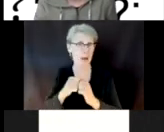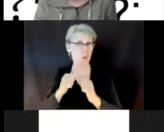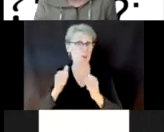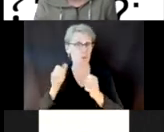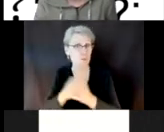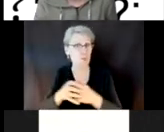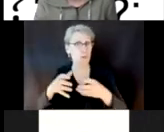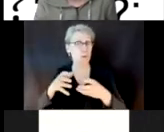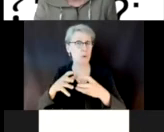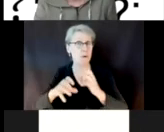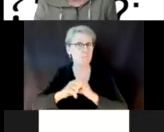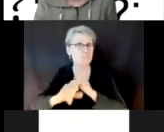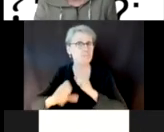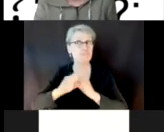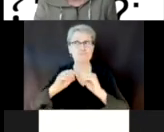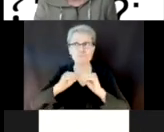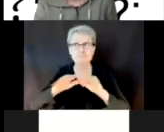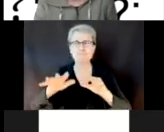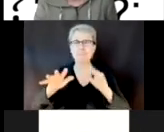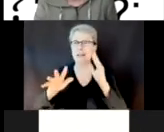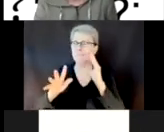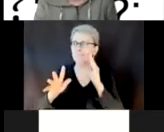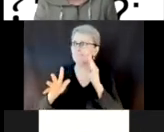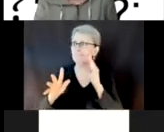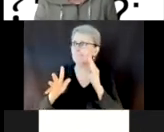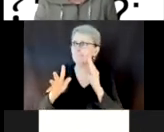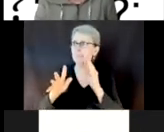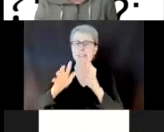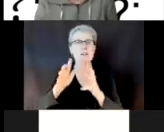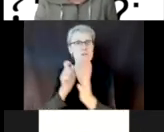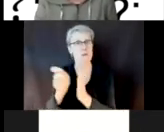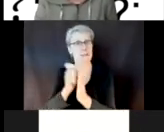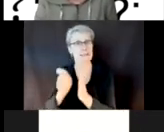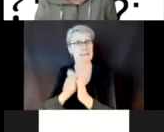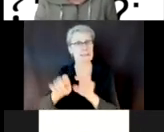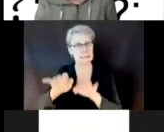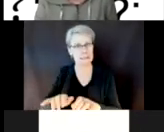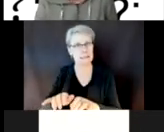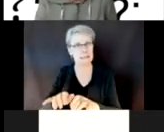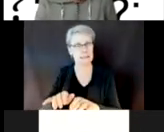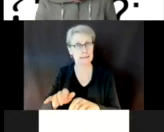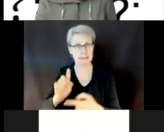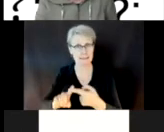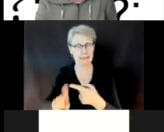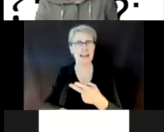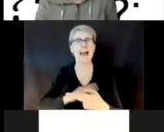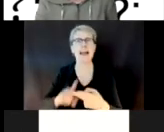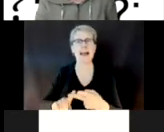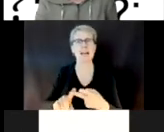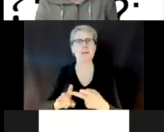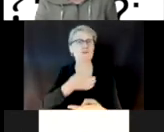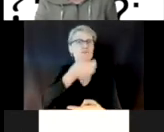amplify, and create kind of written content, and somebody who also knows the visual side of